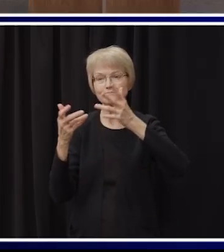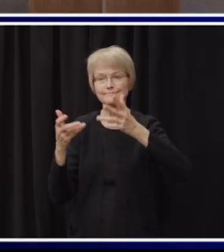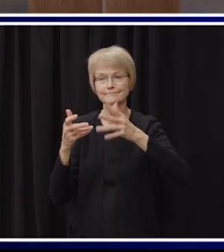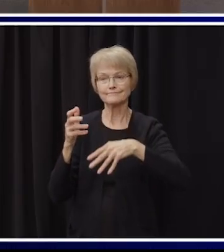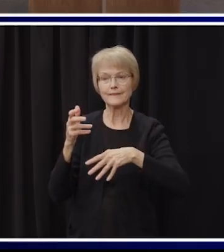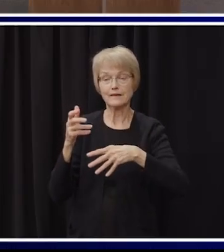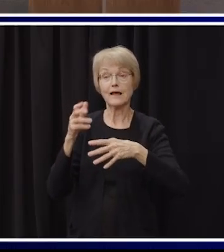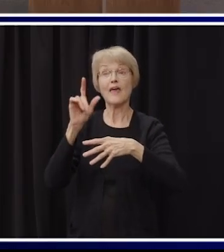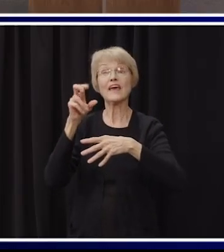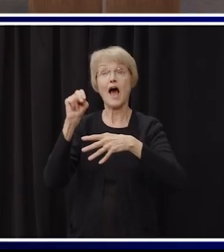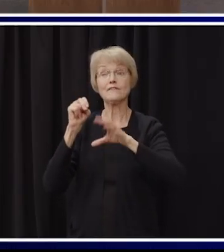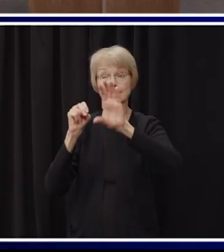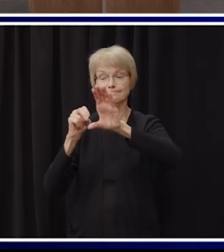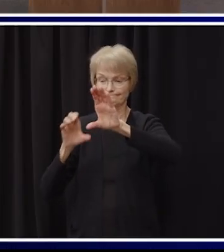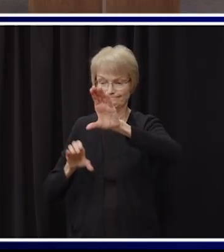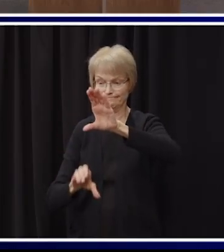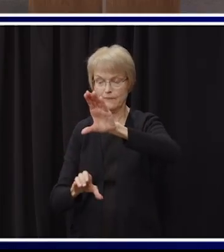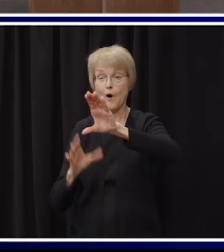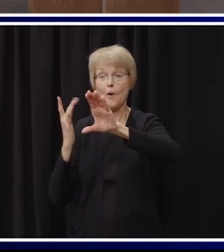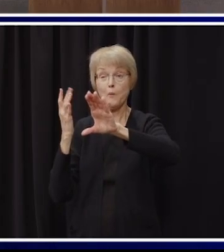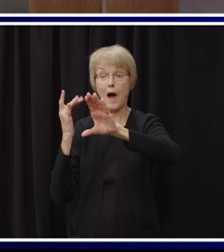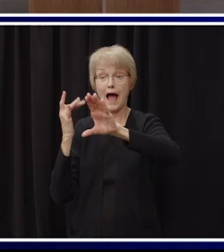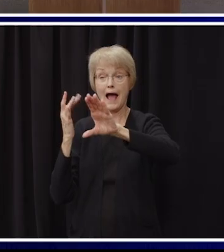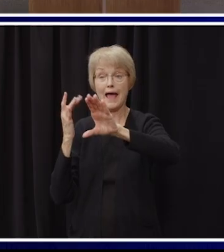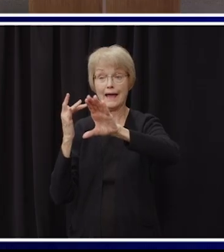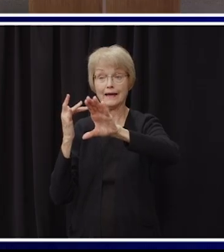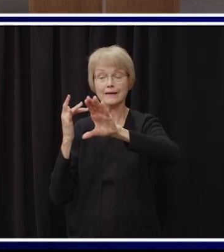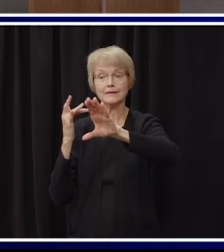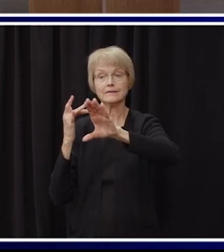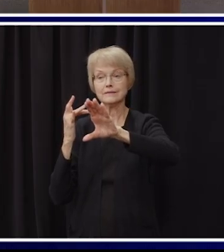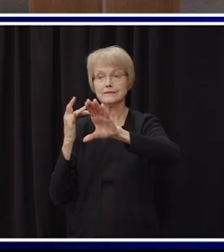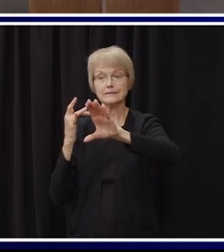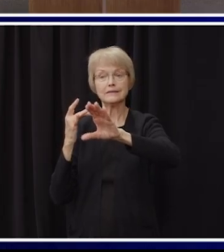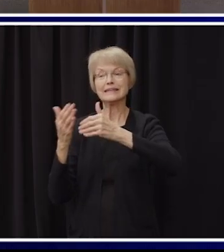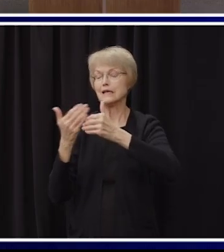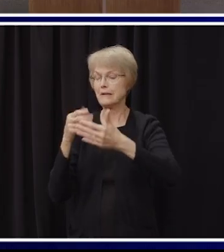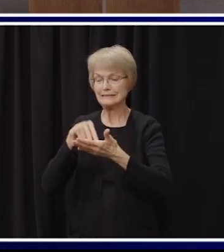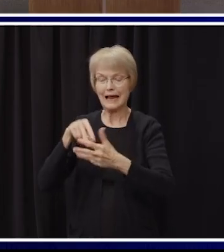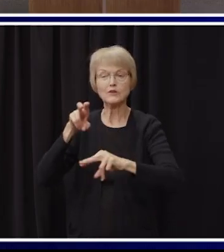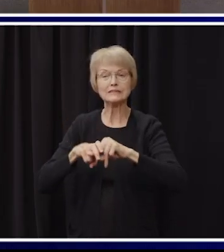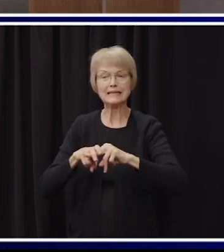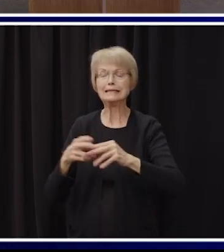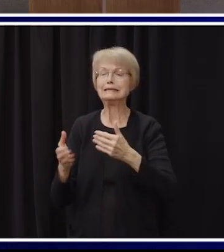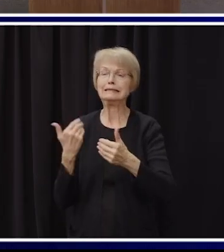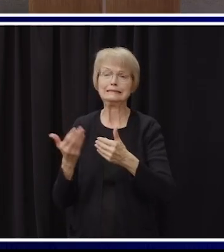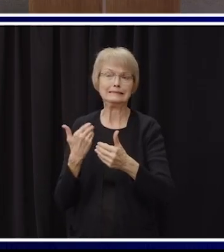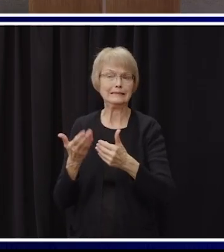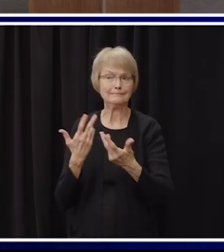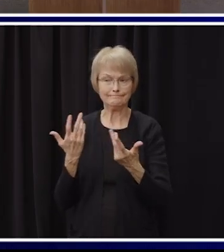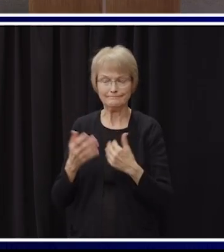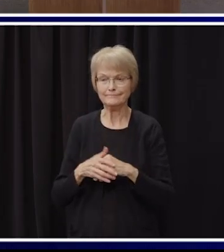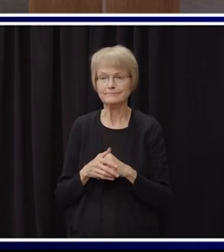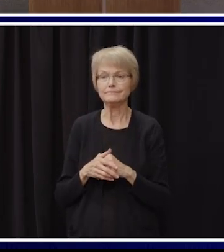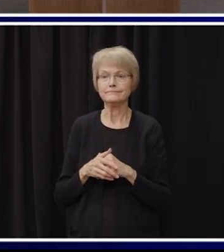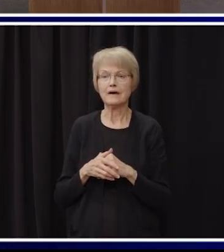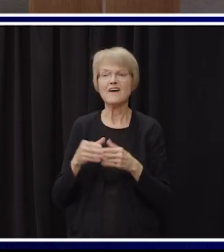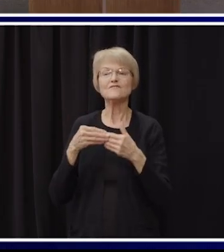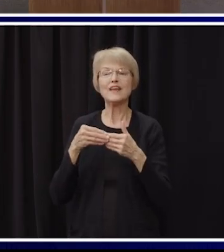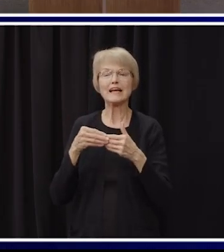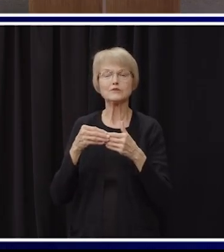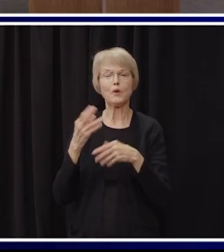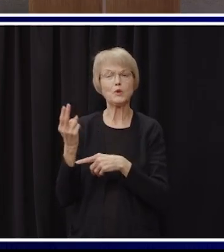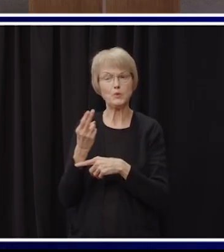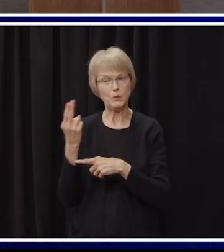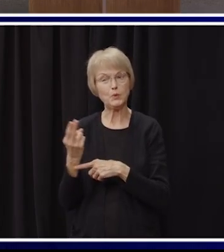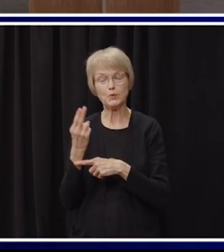this oven because it would work very well for a standing person or a seated person. Flexible use is a universal design